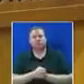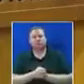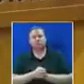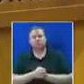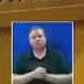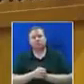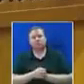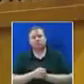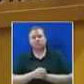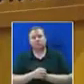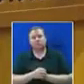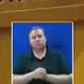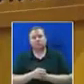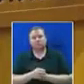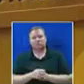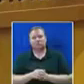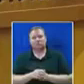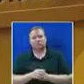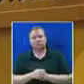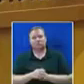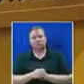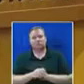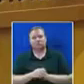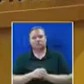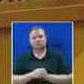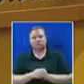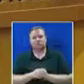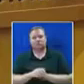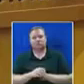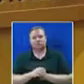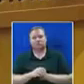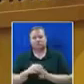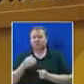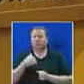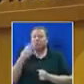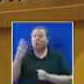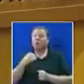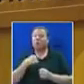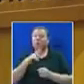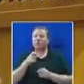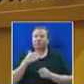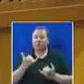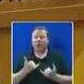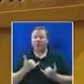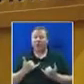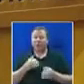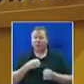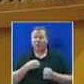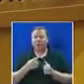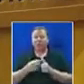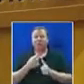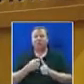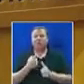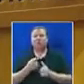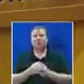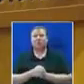And please. Then you wanted me to answer. On a point of order. I'm now answering. I'm now answering